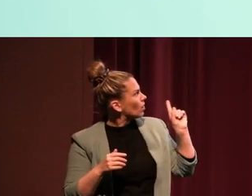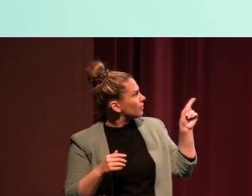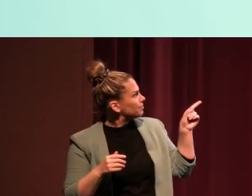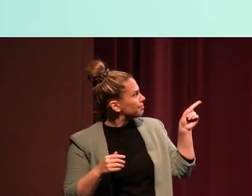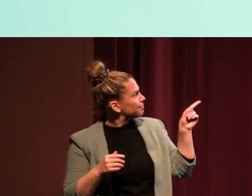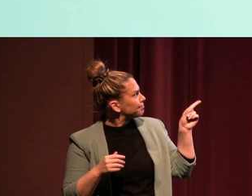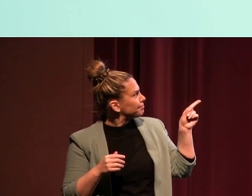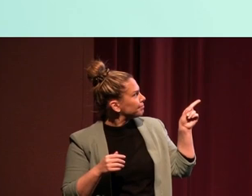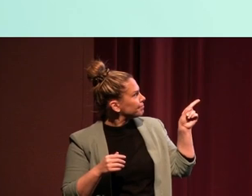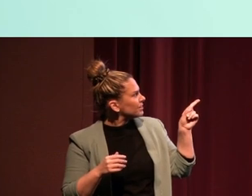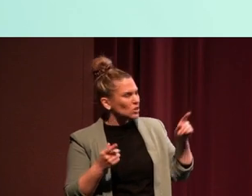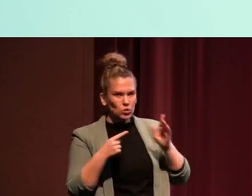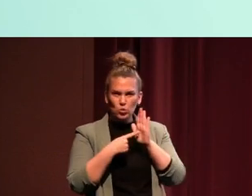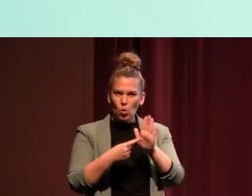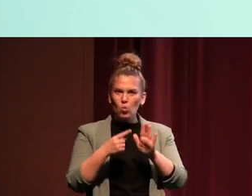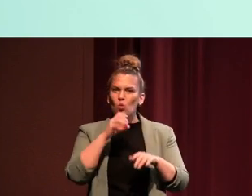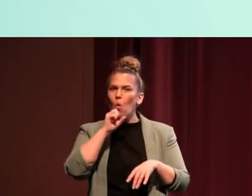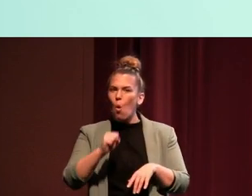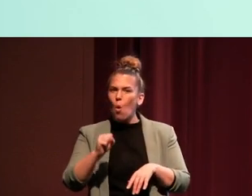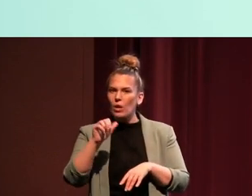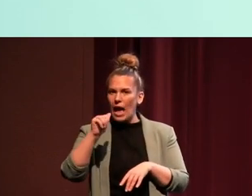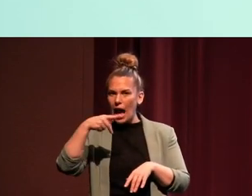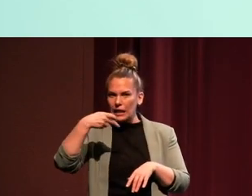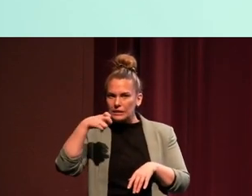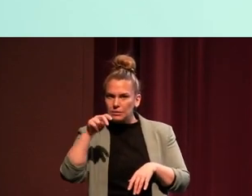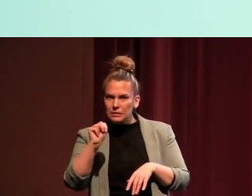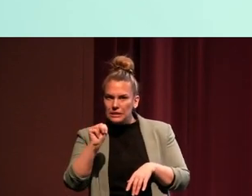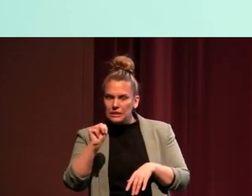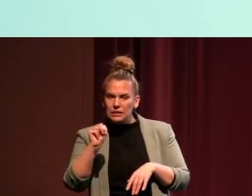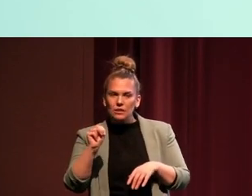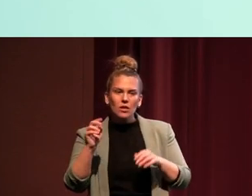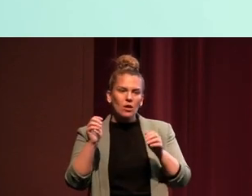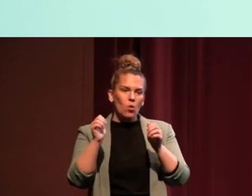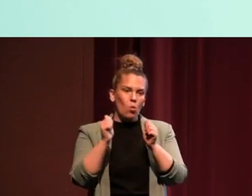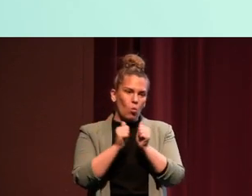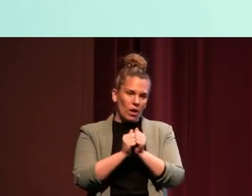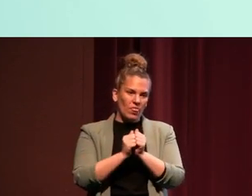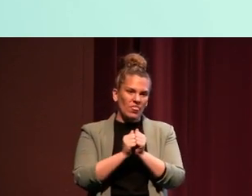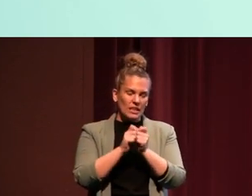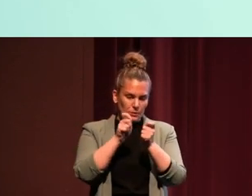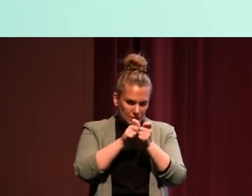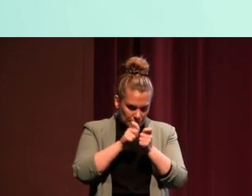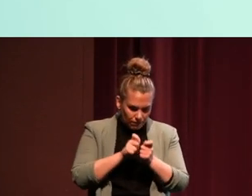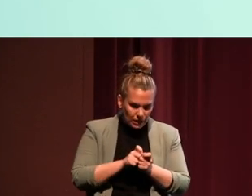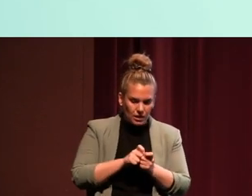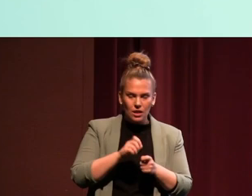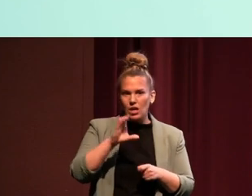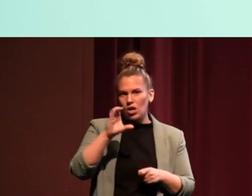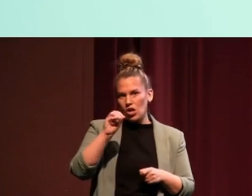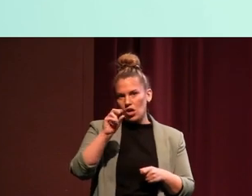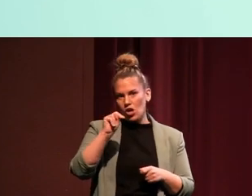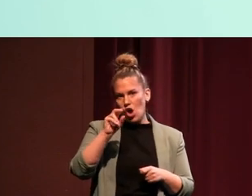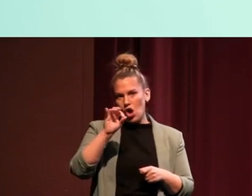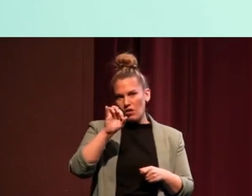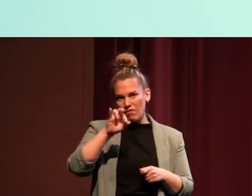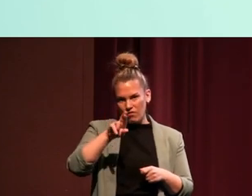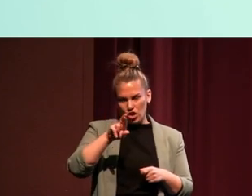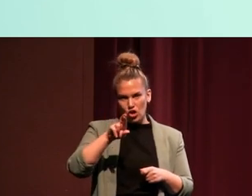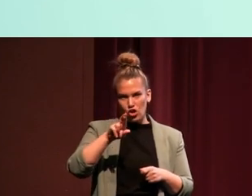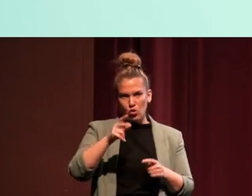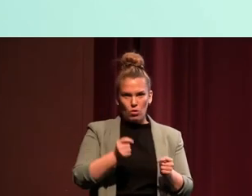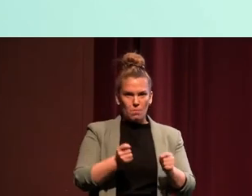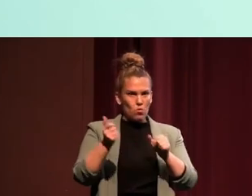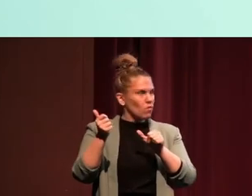aspen stands immediately following selective conifer removal, which maintained those big old-growth ponderosa